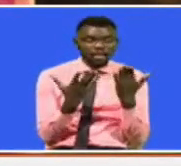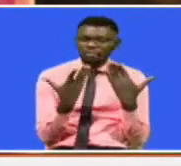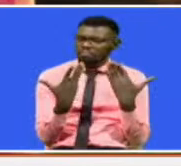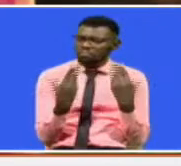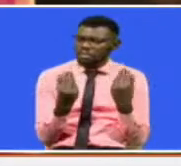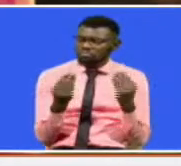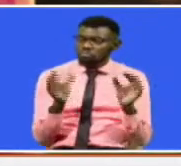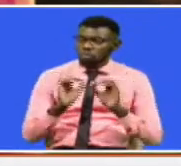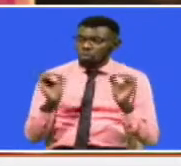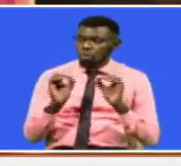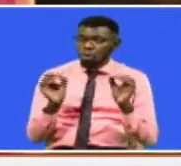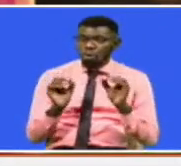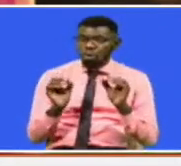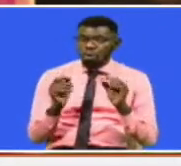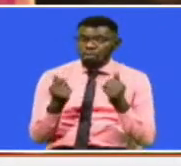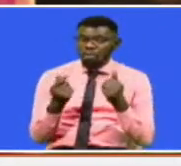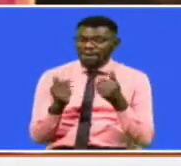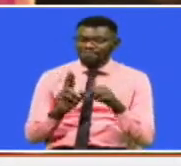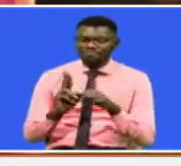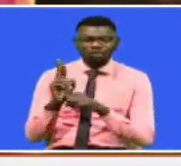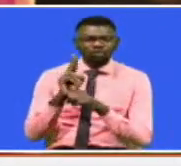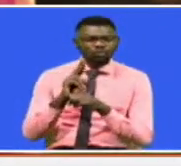People end up using all their